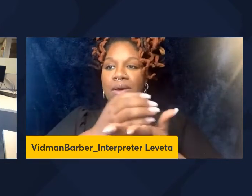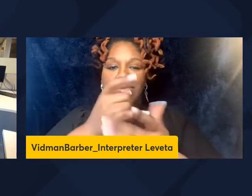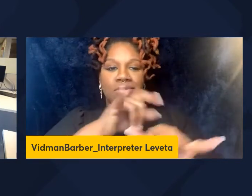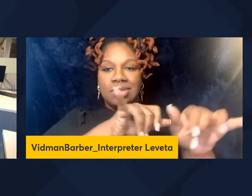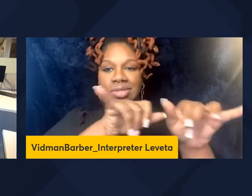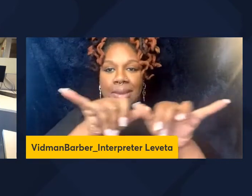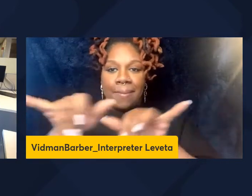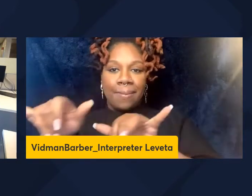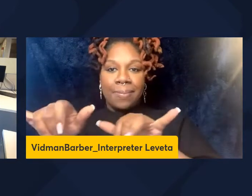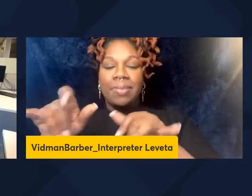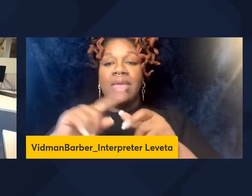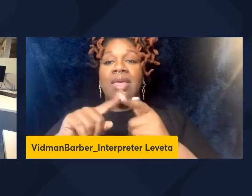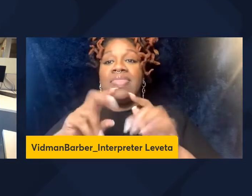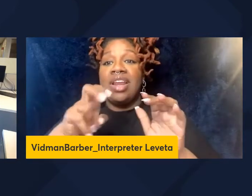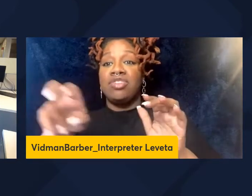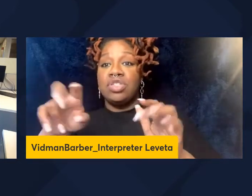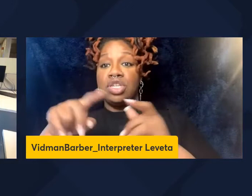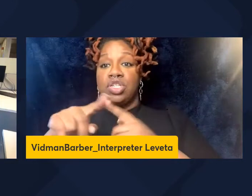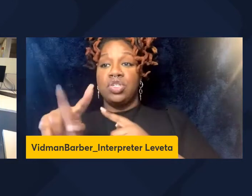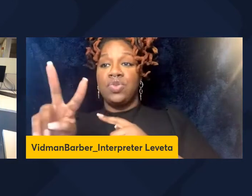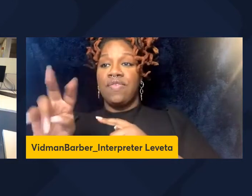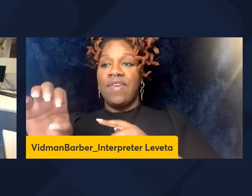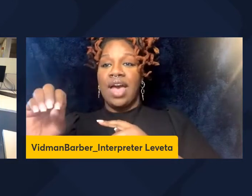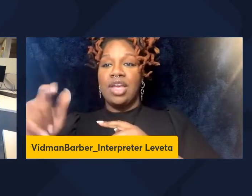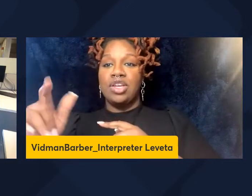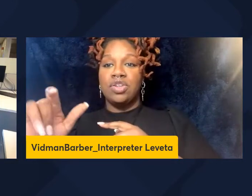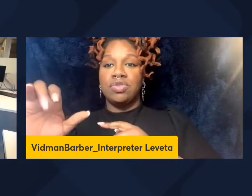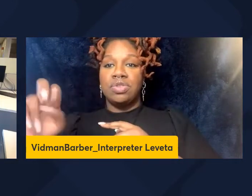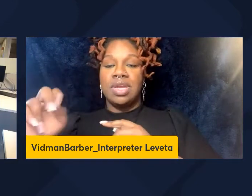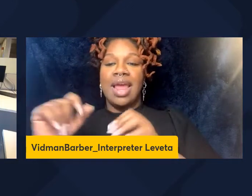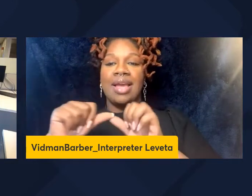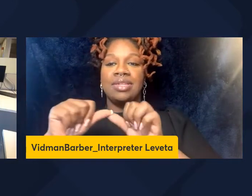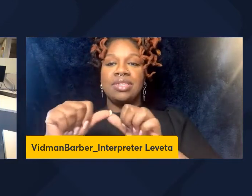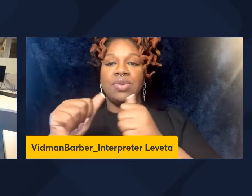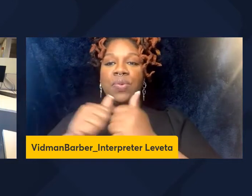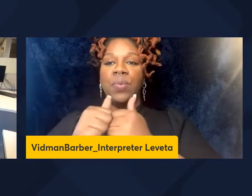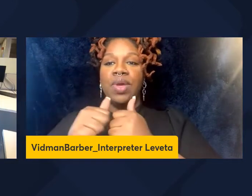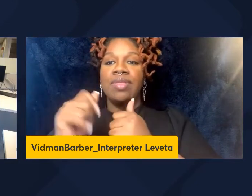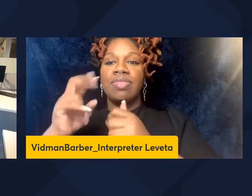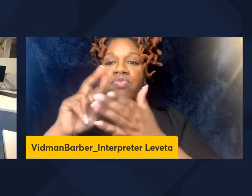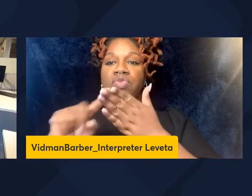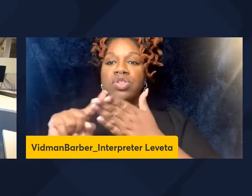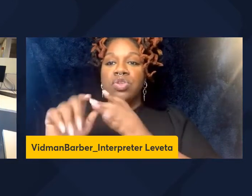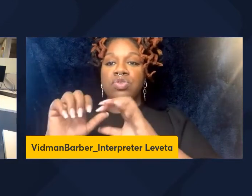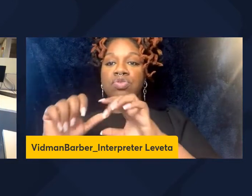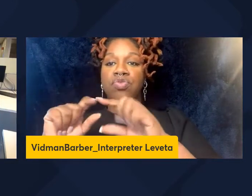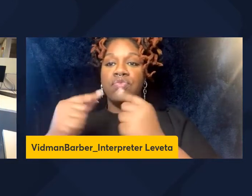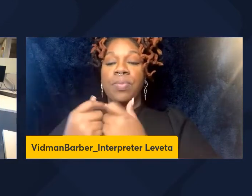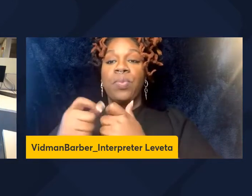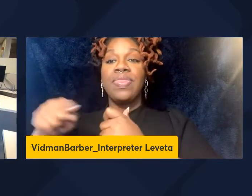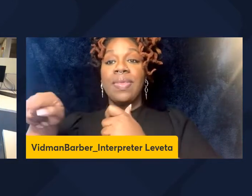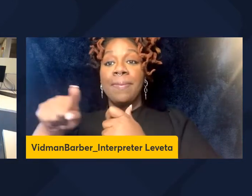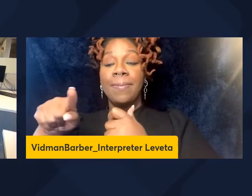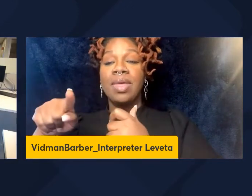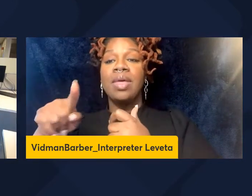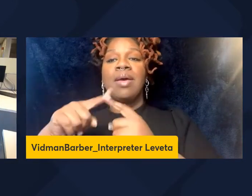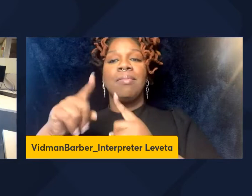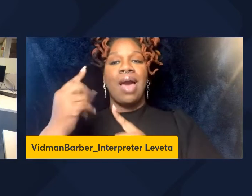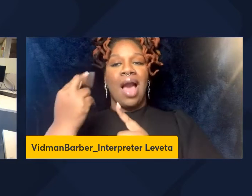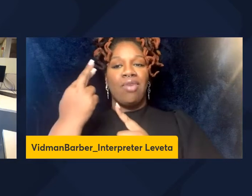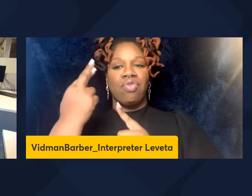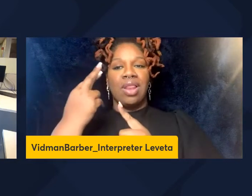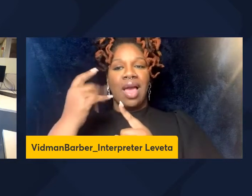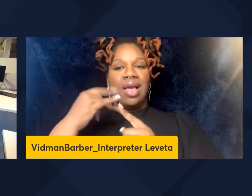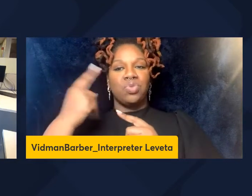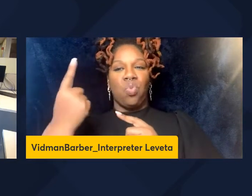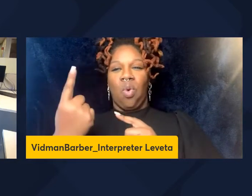Biogen, I started off in the research group, but then I realized that the one thing that I hadn't